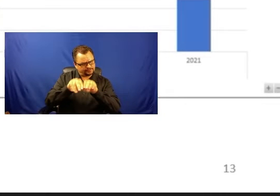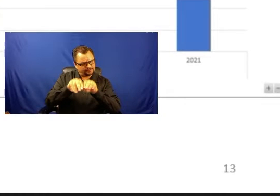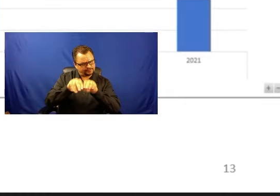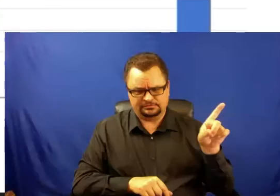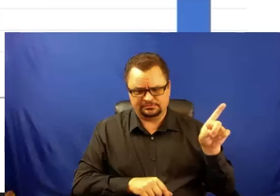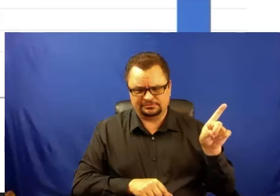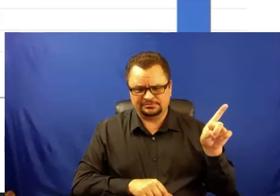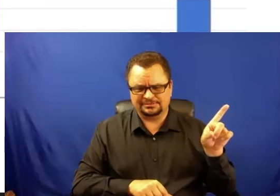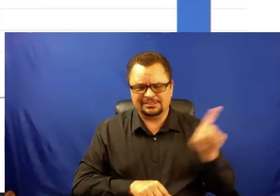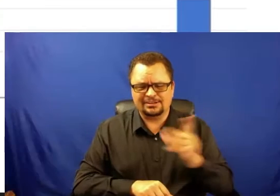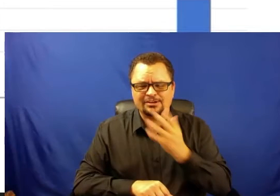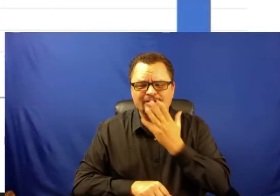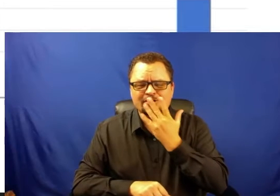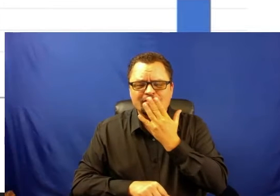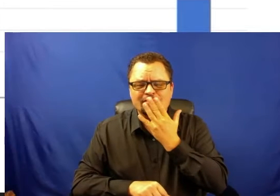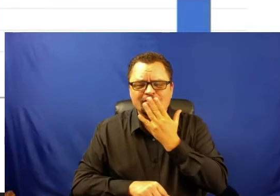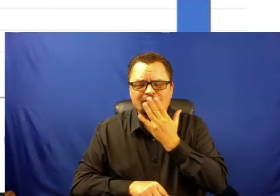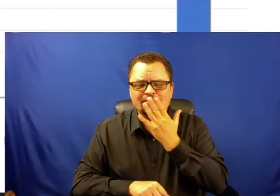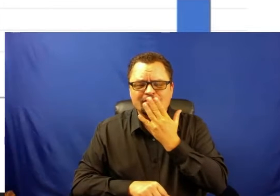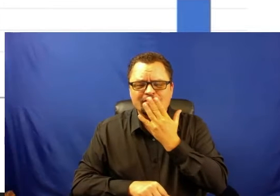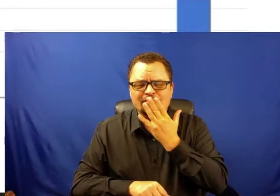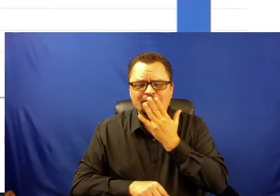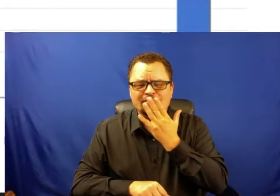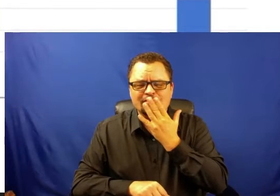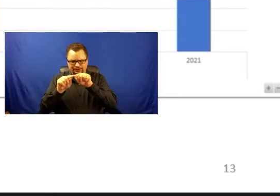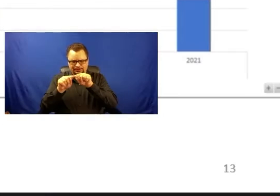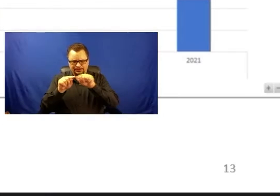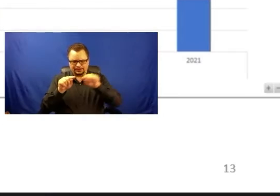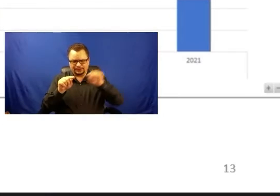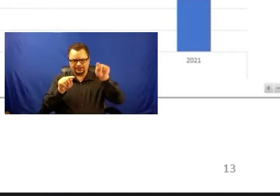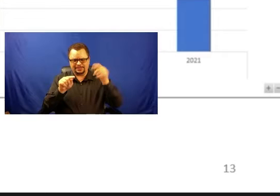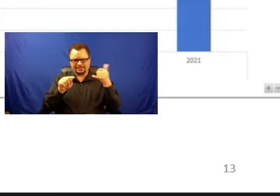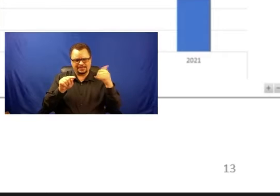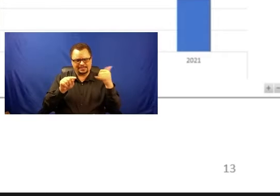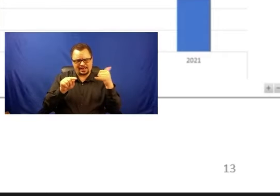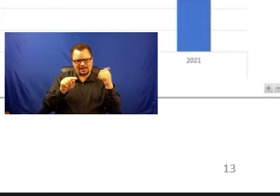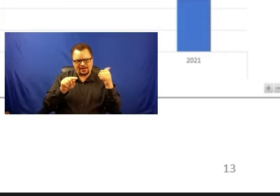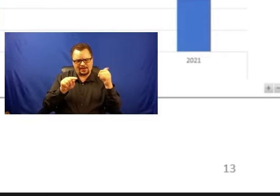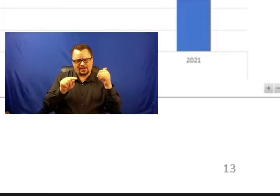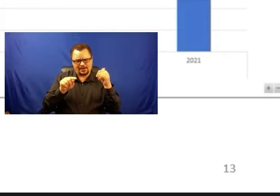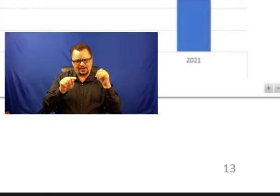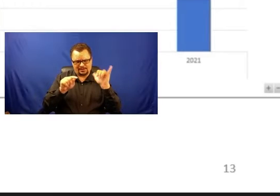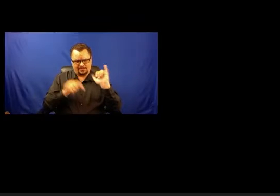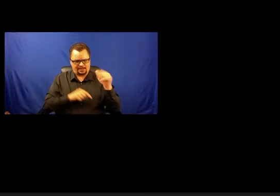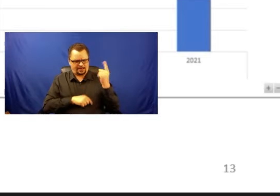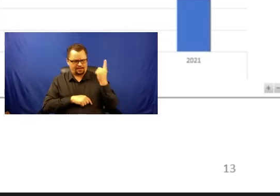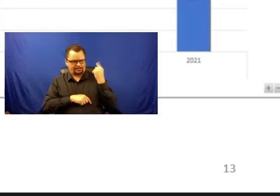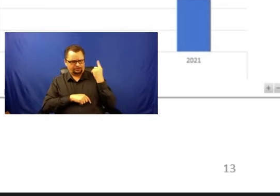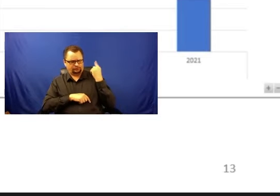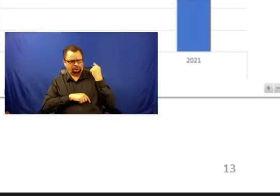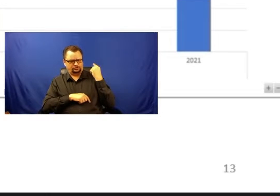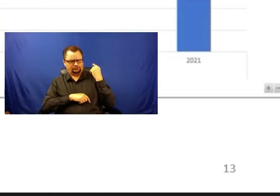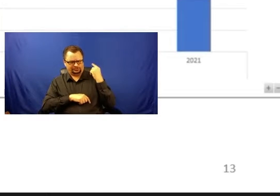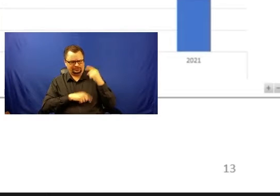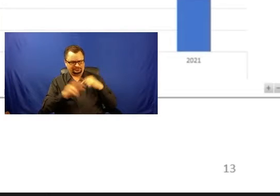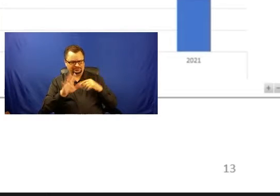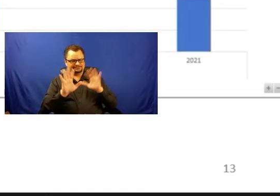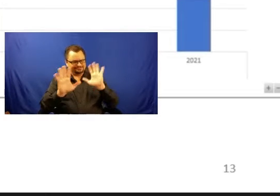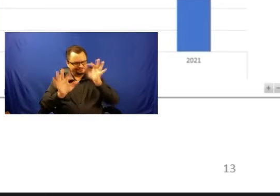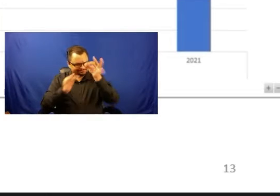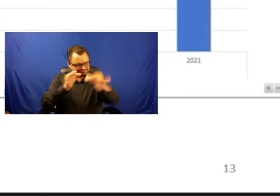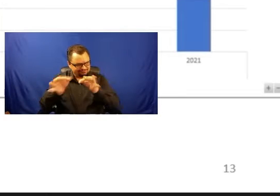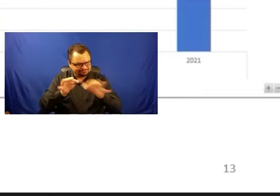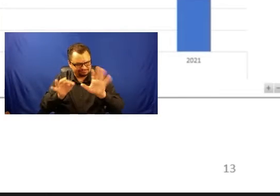year. And so what we're seeing is, although the environment's different, that with the Delta